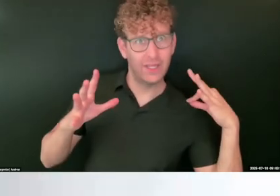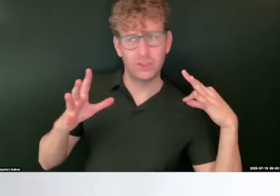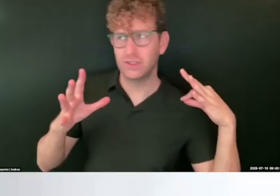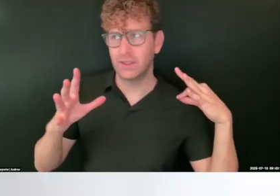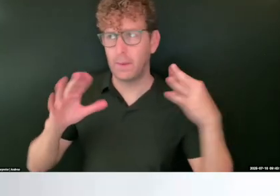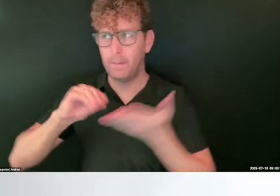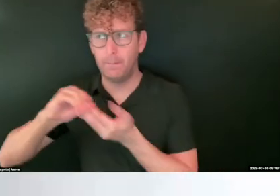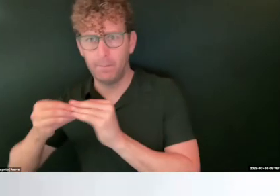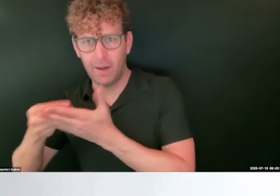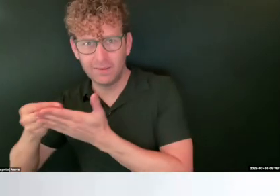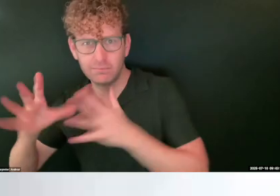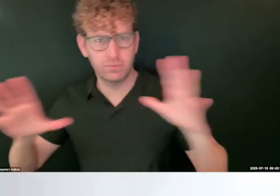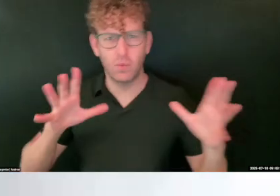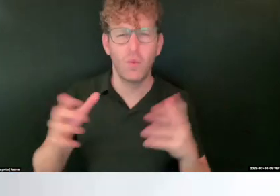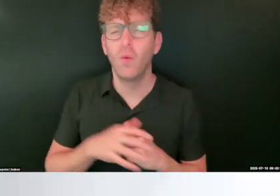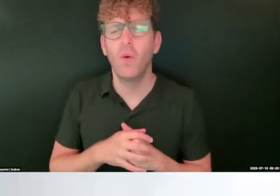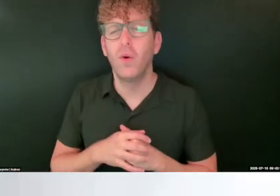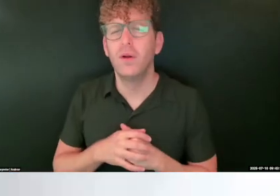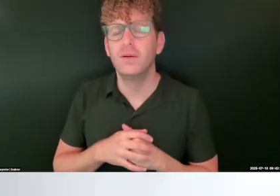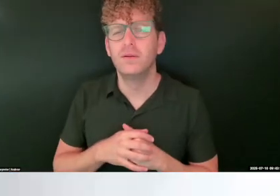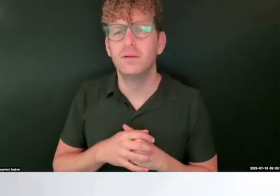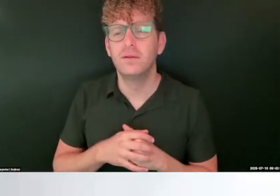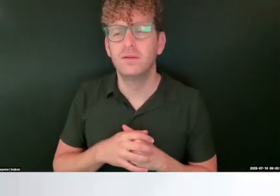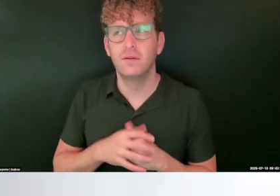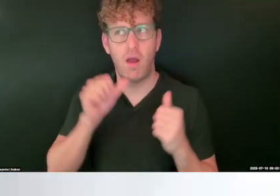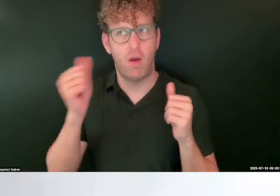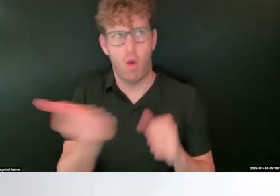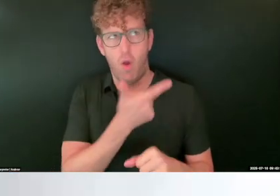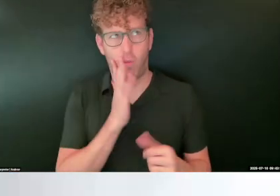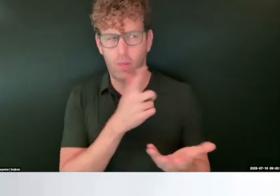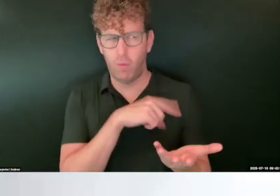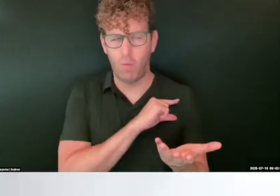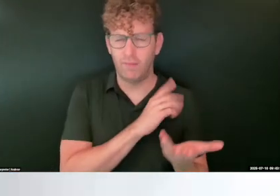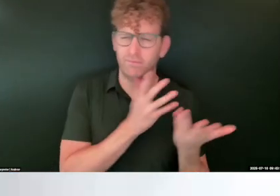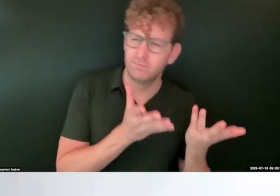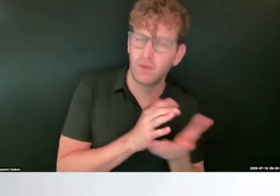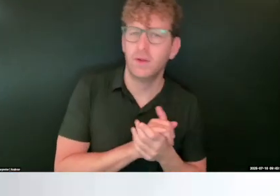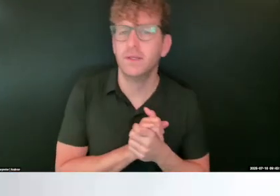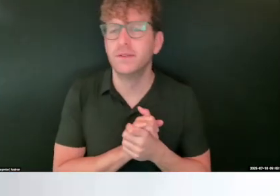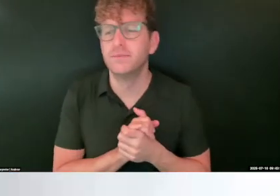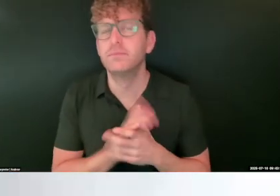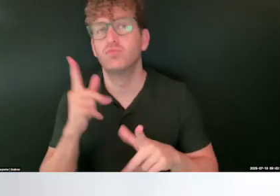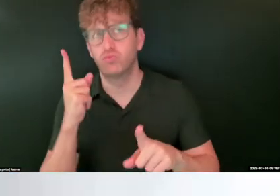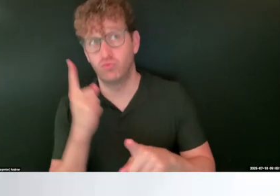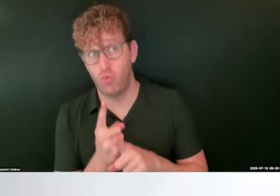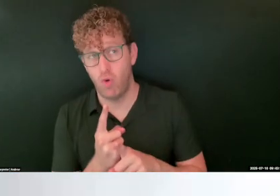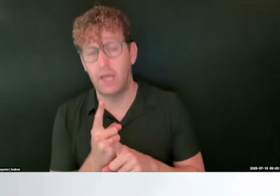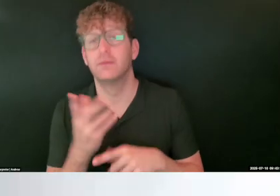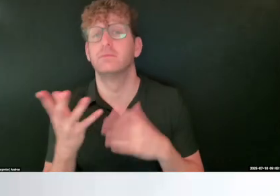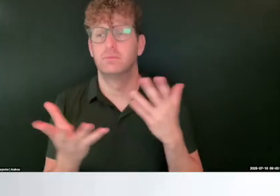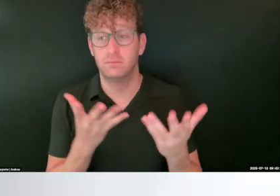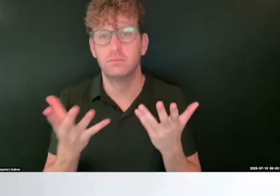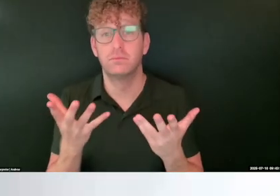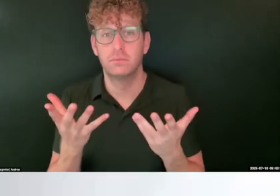the applications, not everyone's going to qualify, right? Correct. I mean, right now,